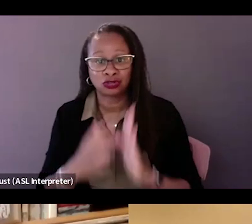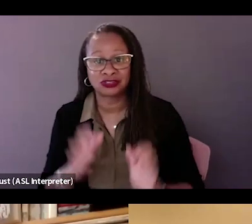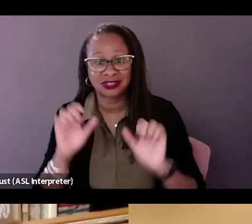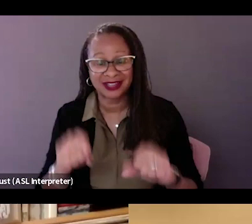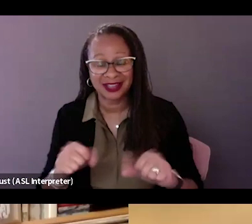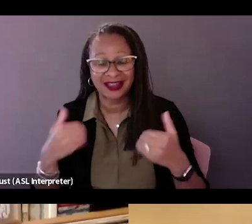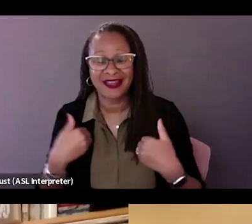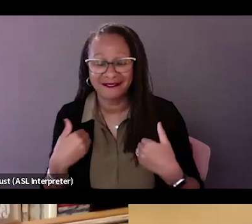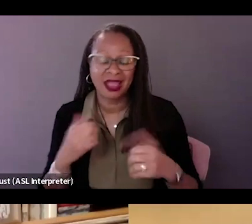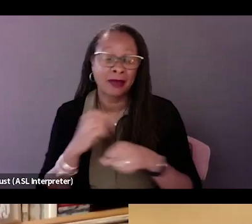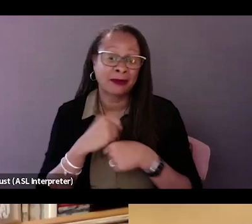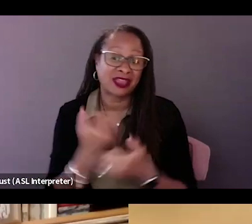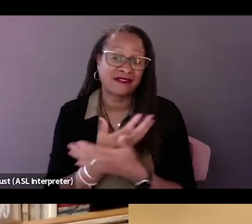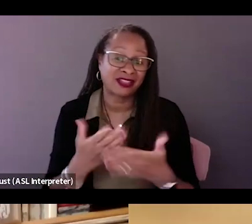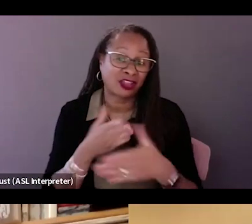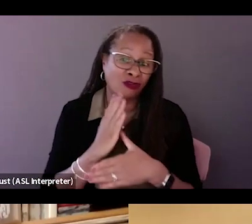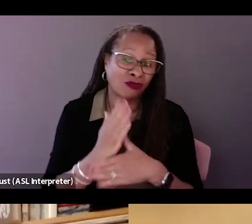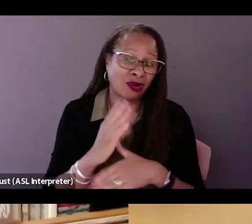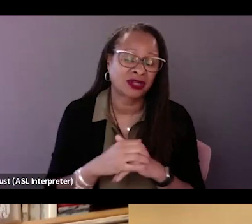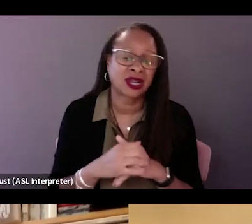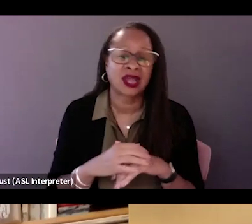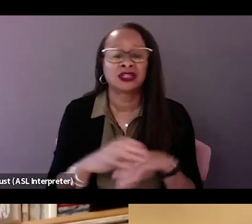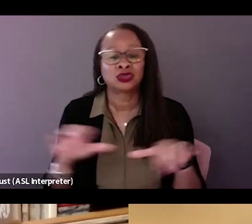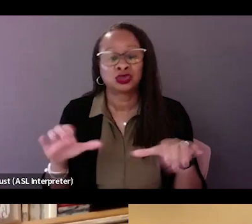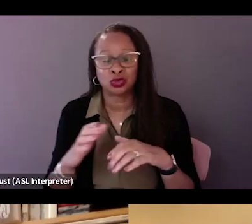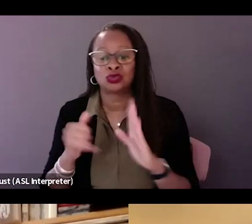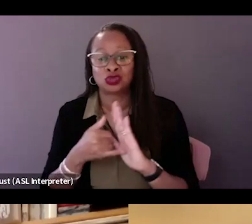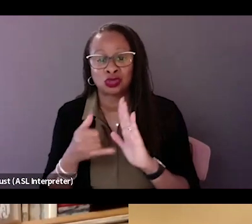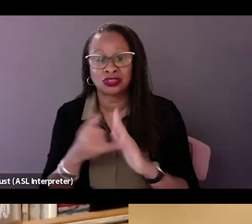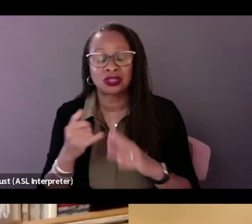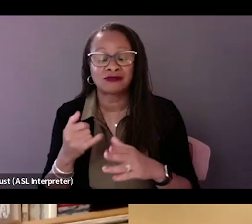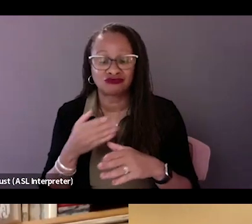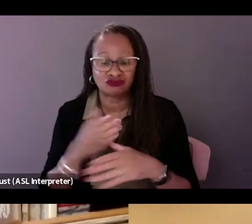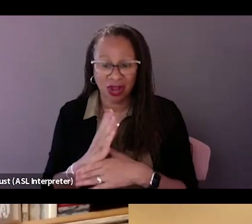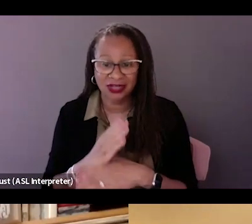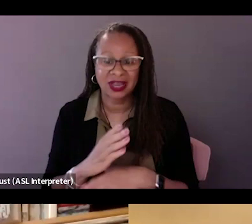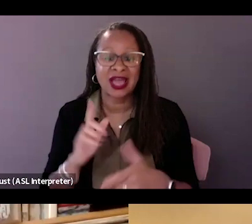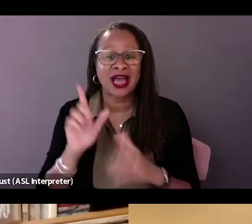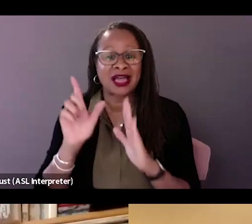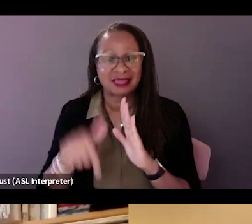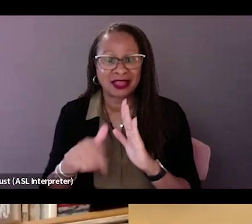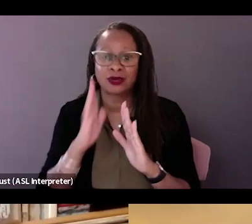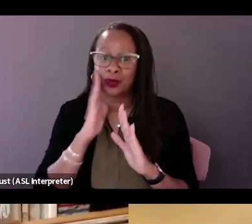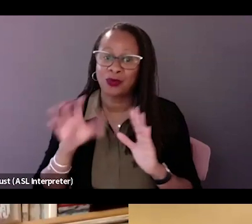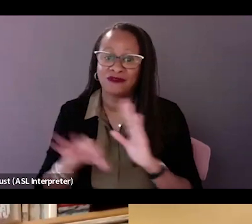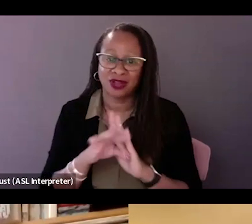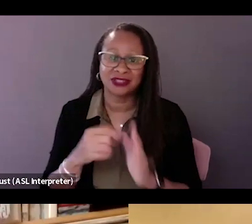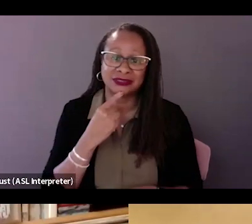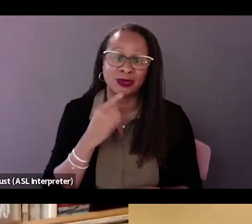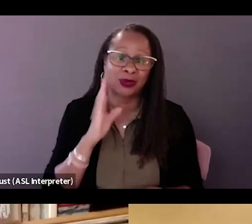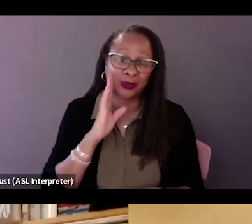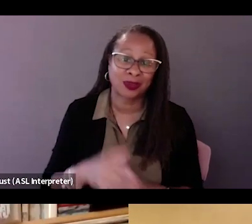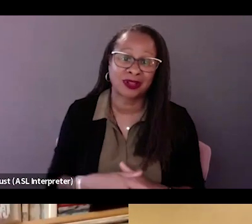of make everything all right, do journalism right, then sooner than later we'll be disappointed.